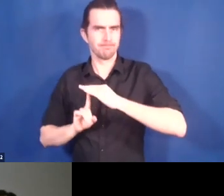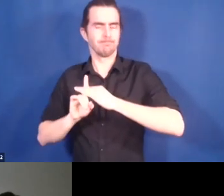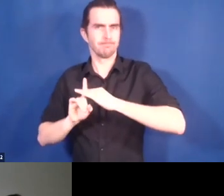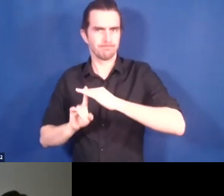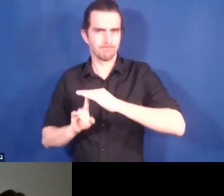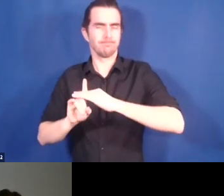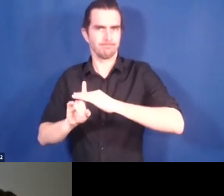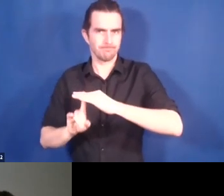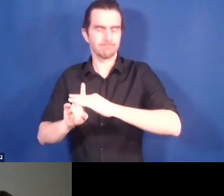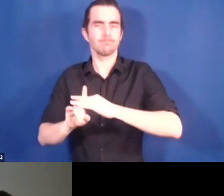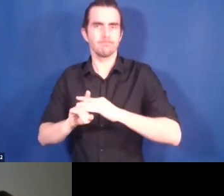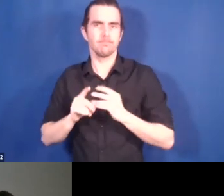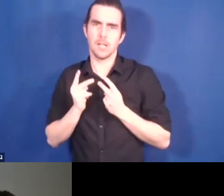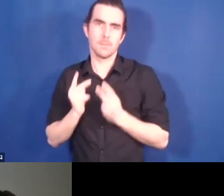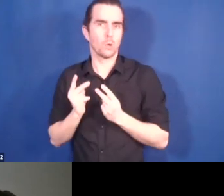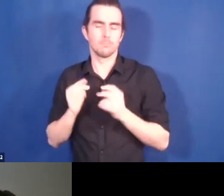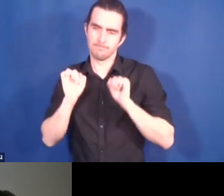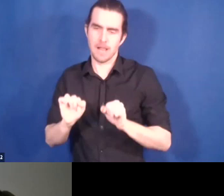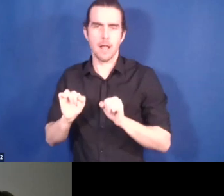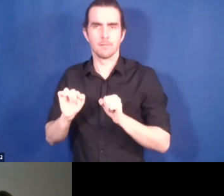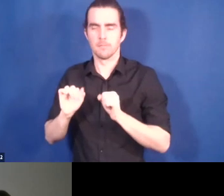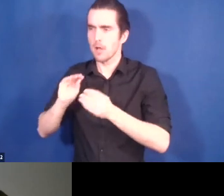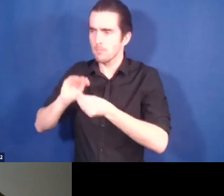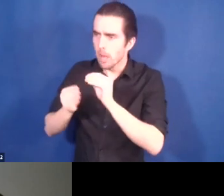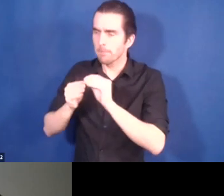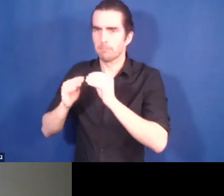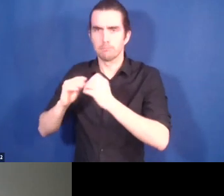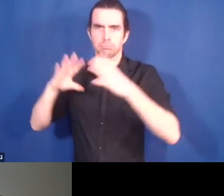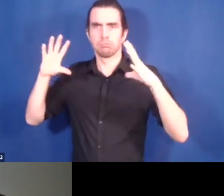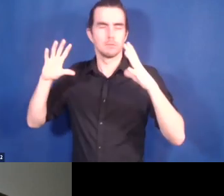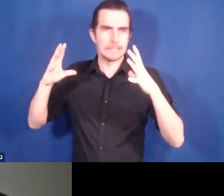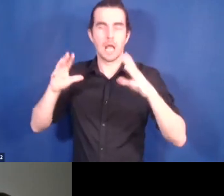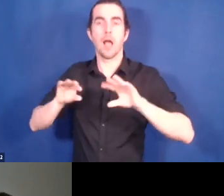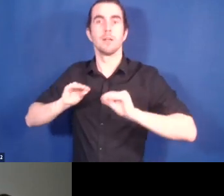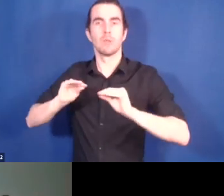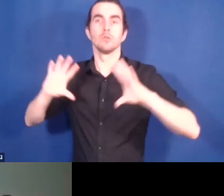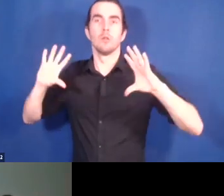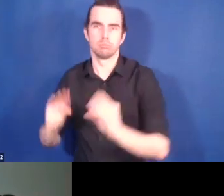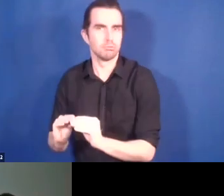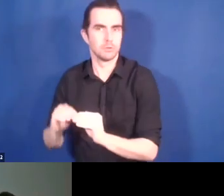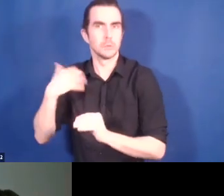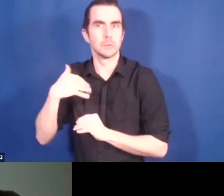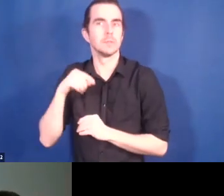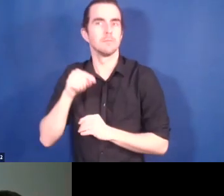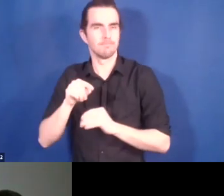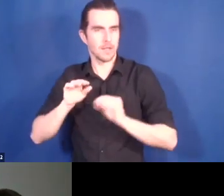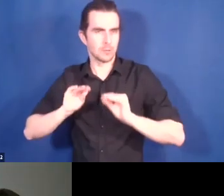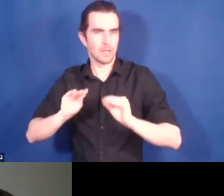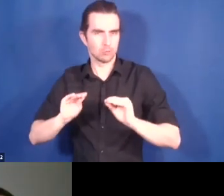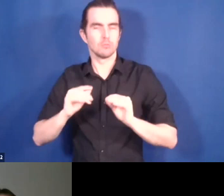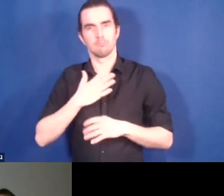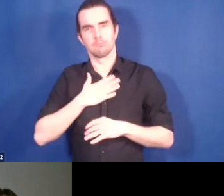passport, education goes with you everywhere. So as we now turn to talking about enhancing